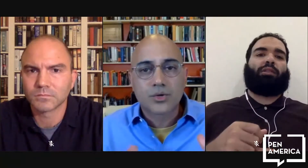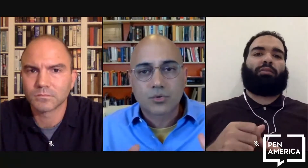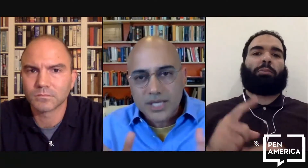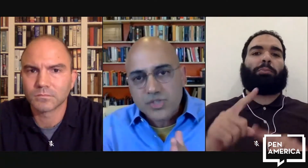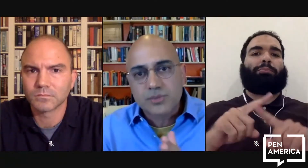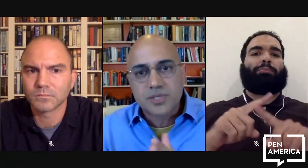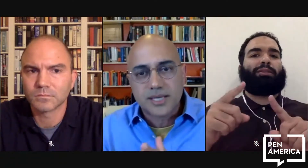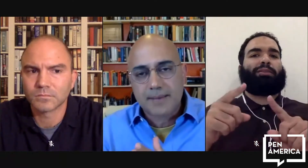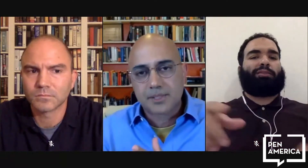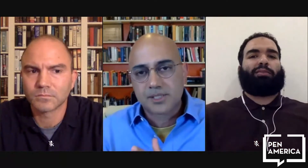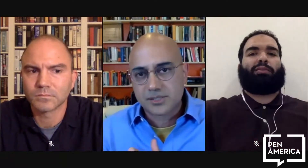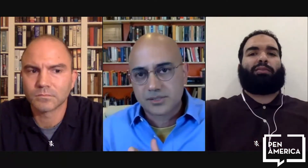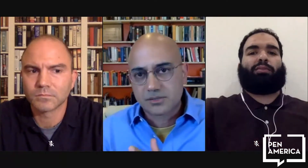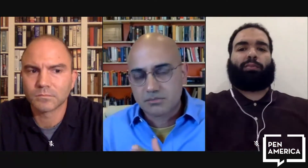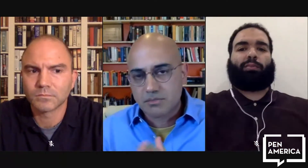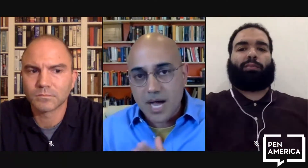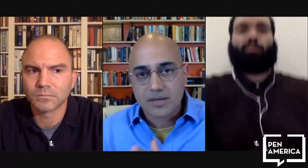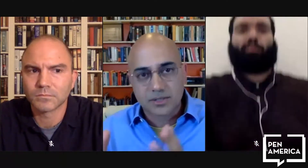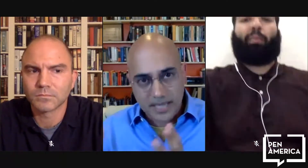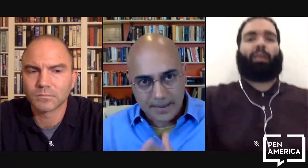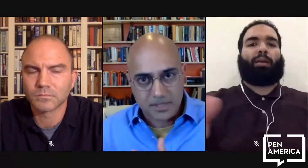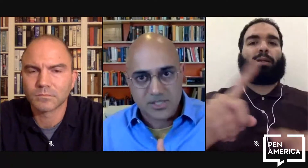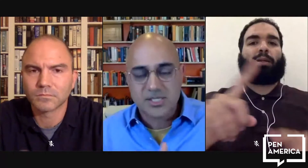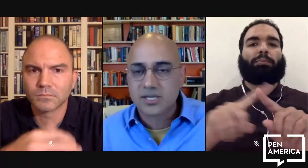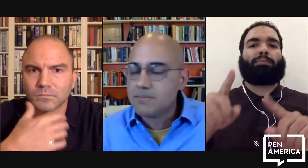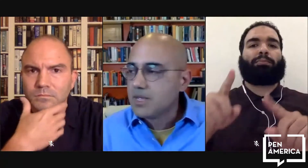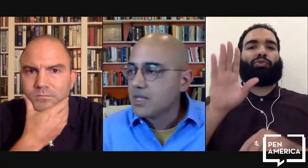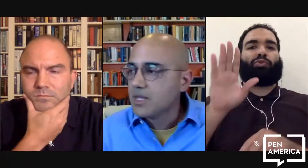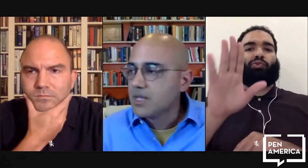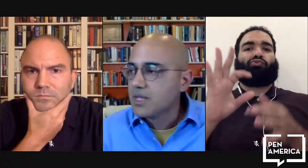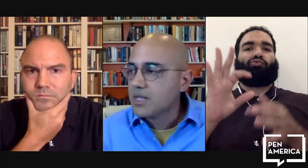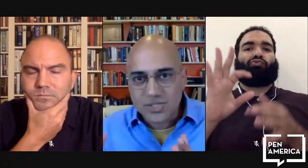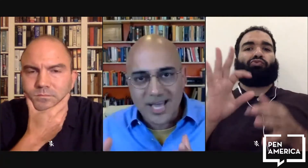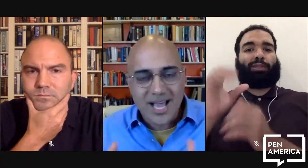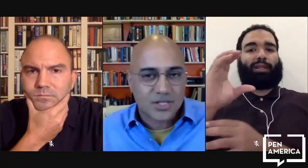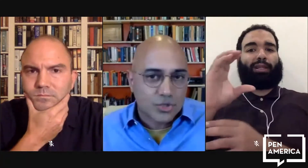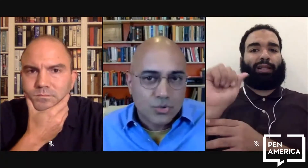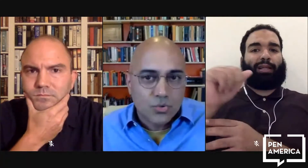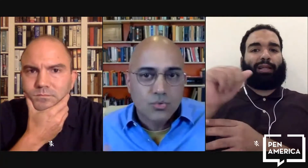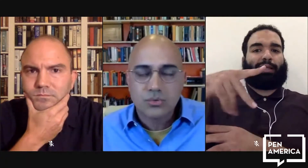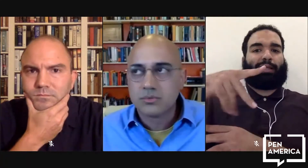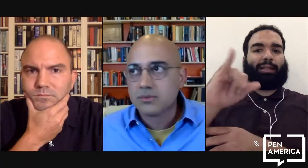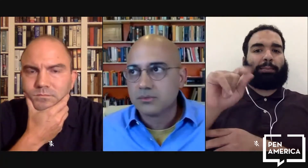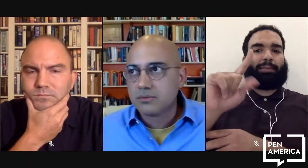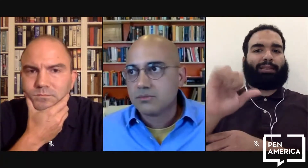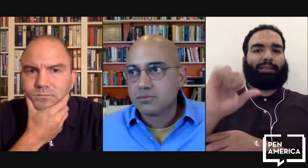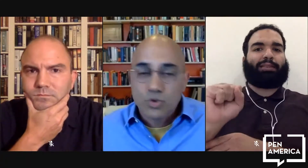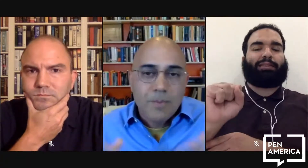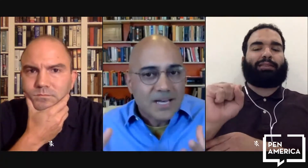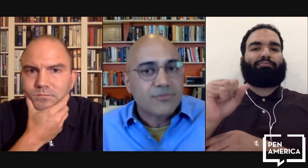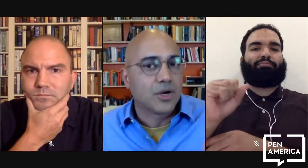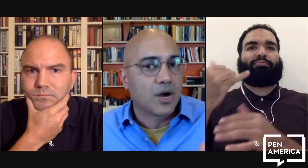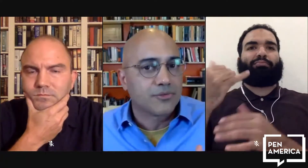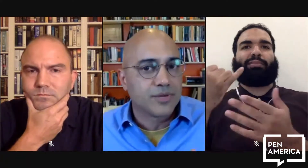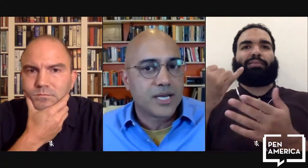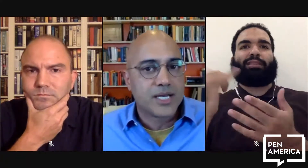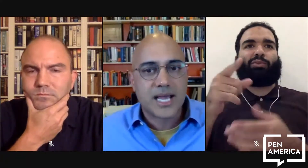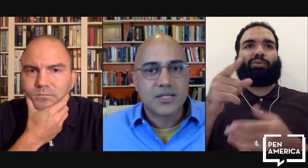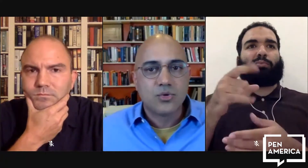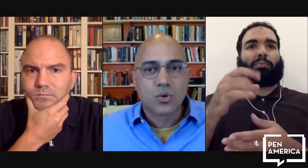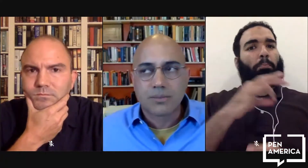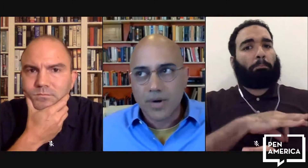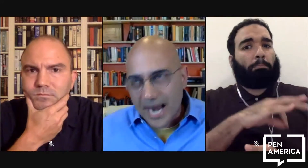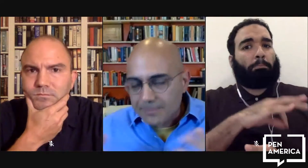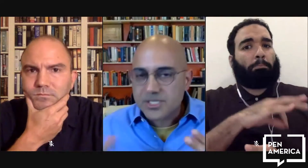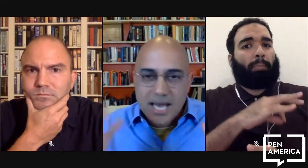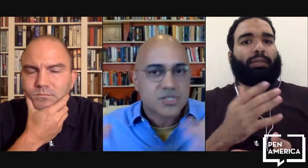your relationship to the capitalist model and the capitalist system is such that you benefit off of it, and